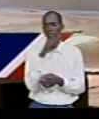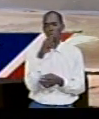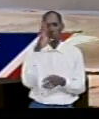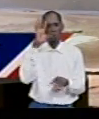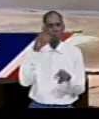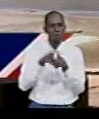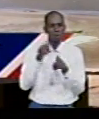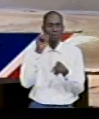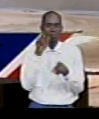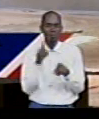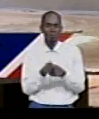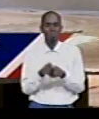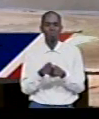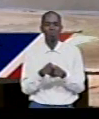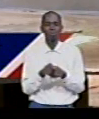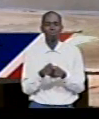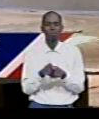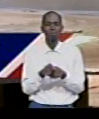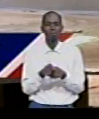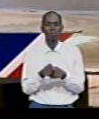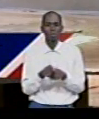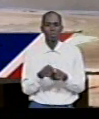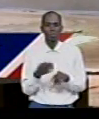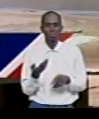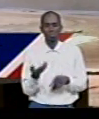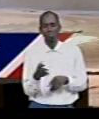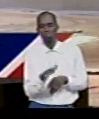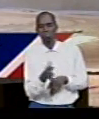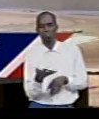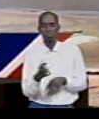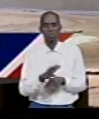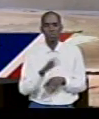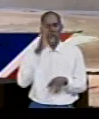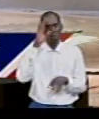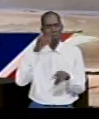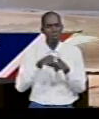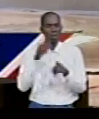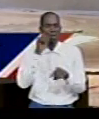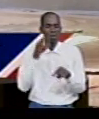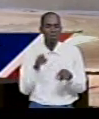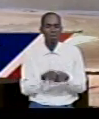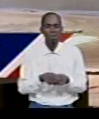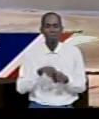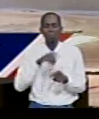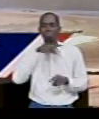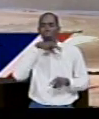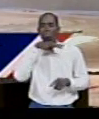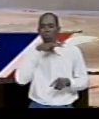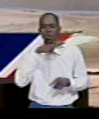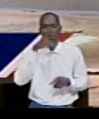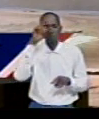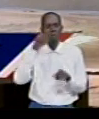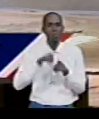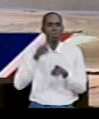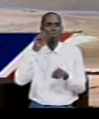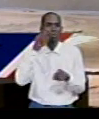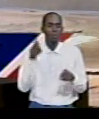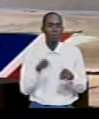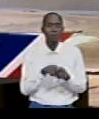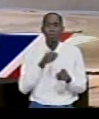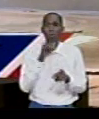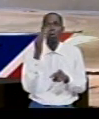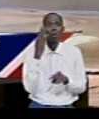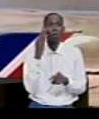unstable brethren, wavering brethren, corrupted brethren,